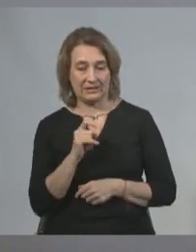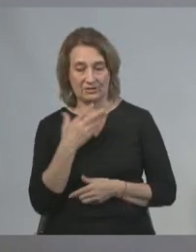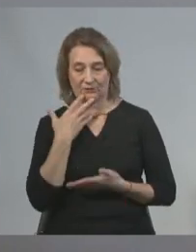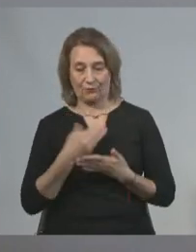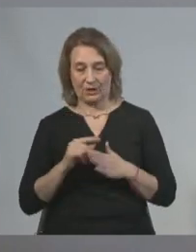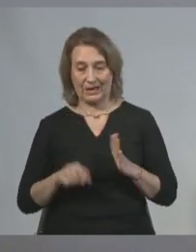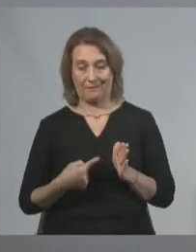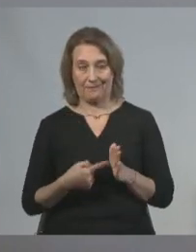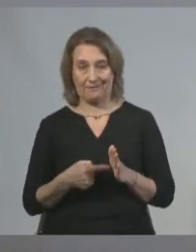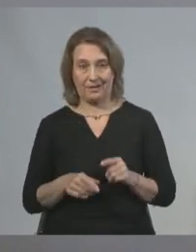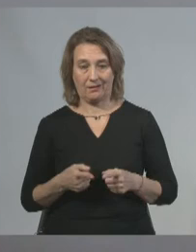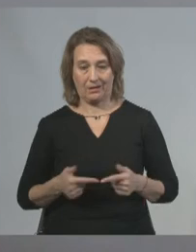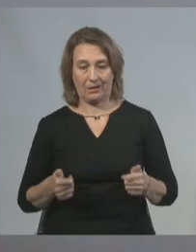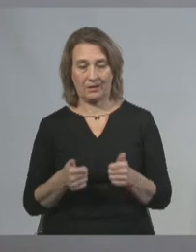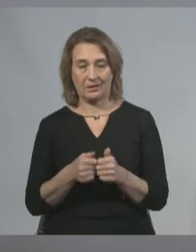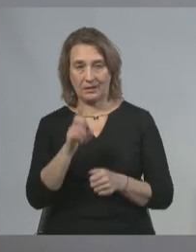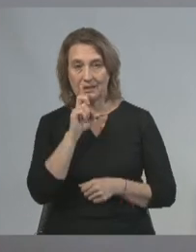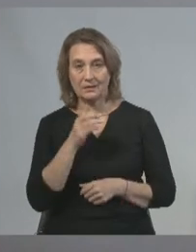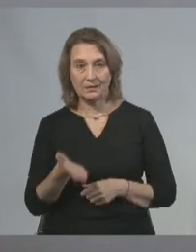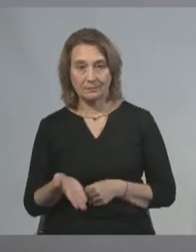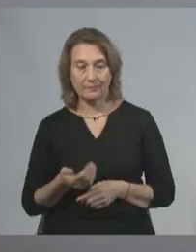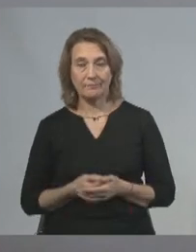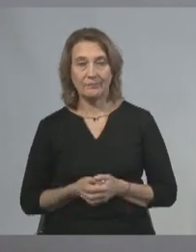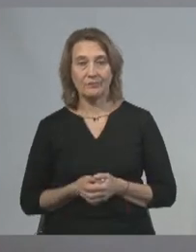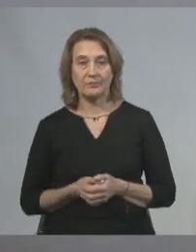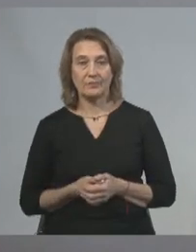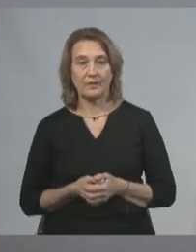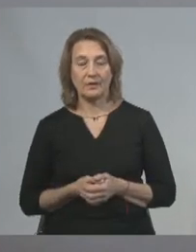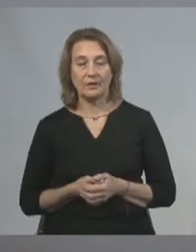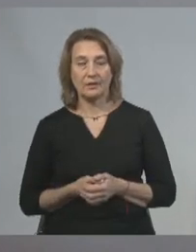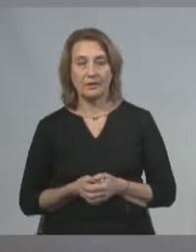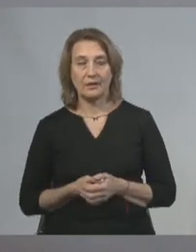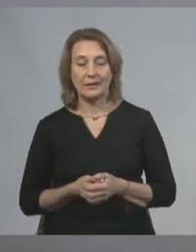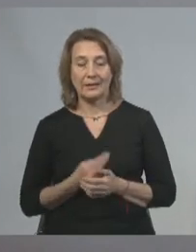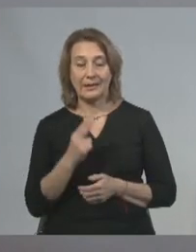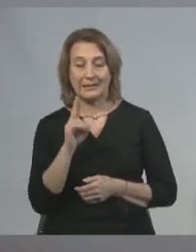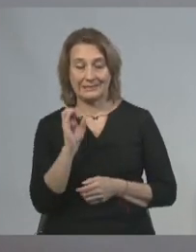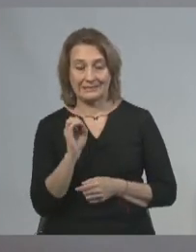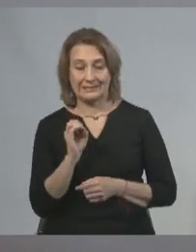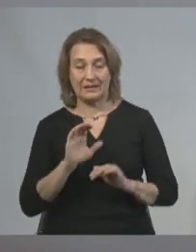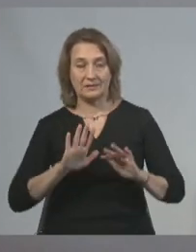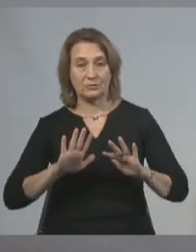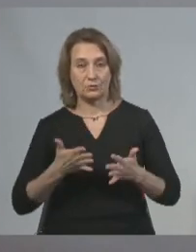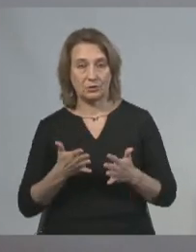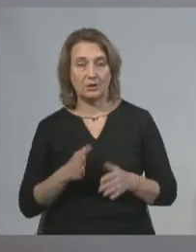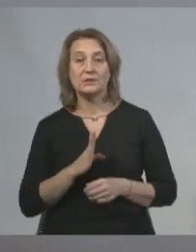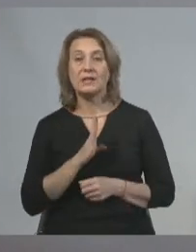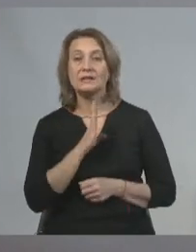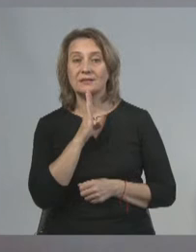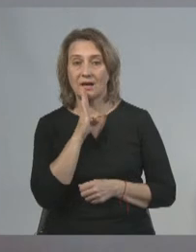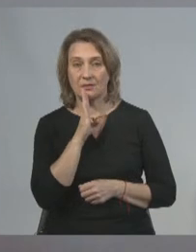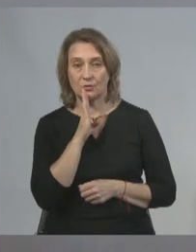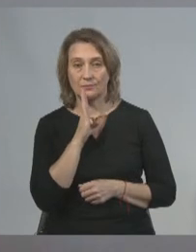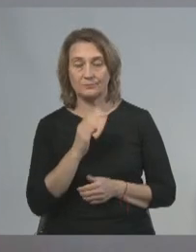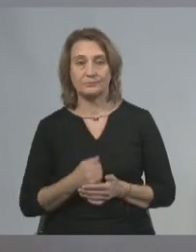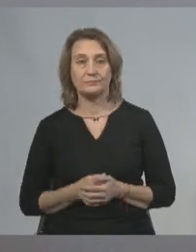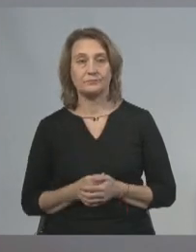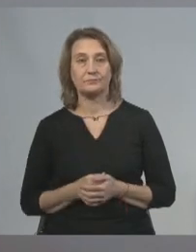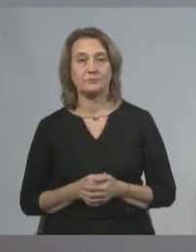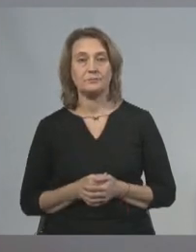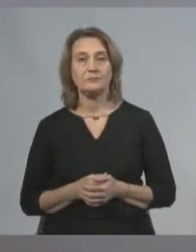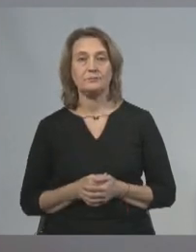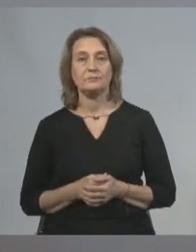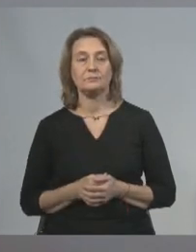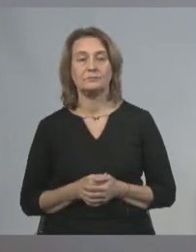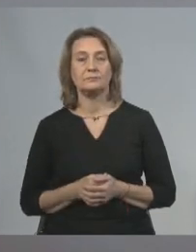uh in the morning in uh one block uh murder and suicide uh let's say nothing